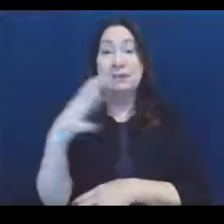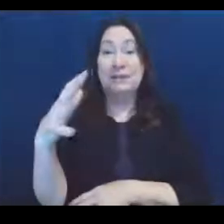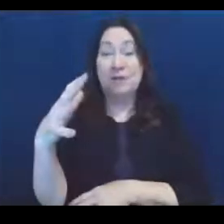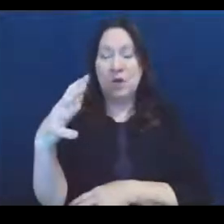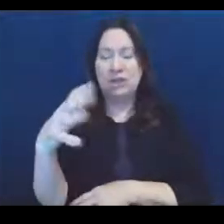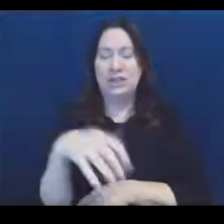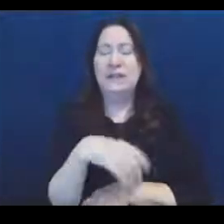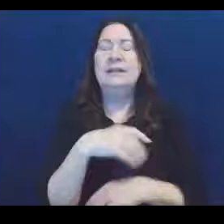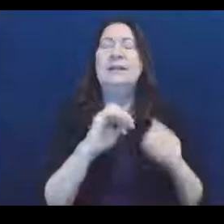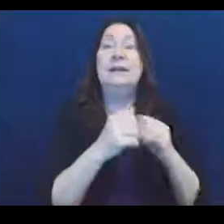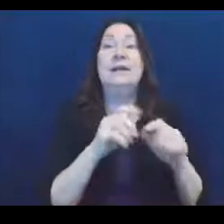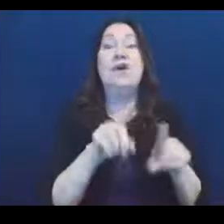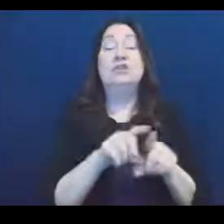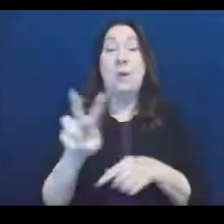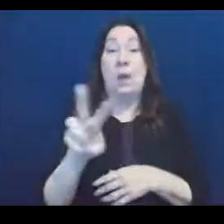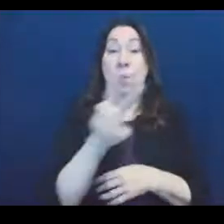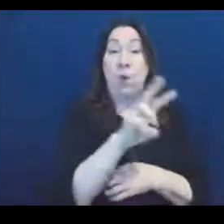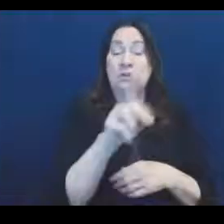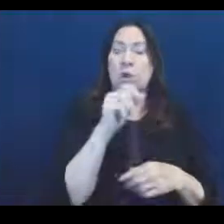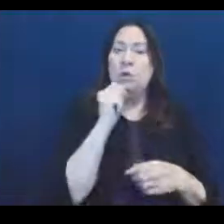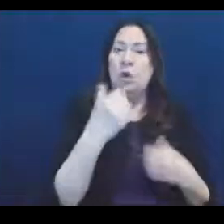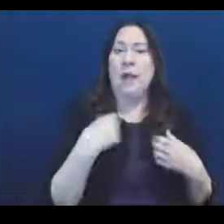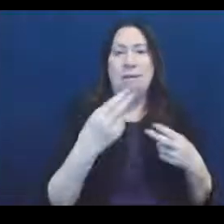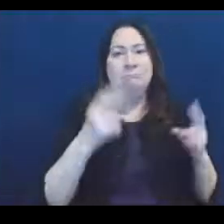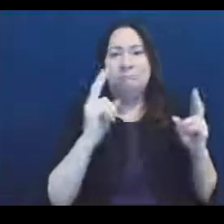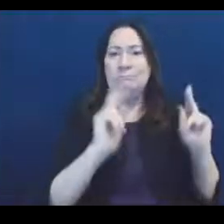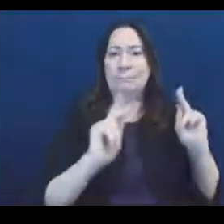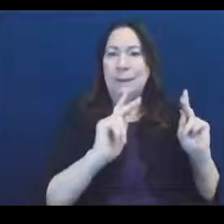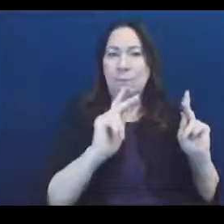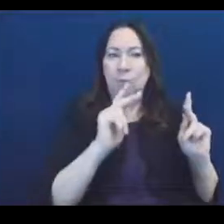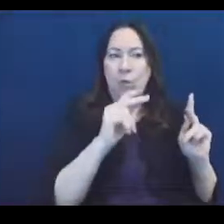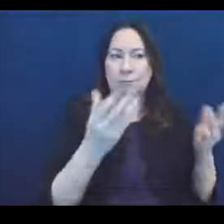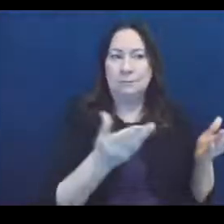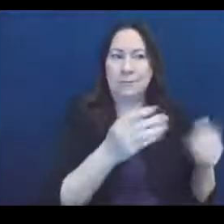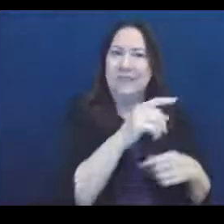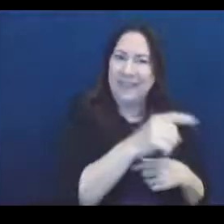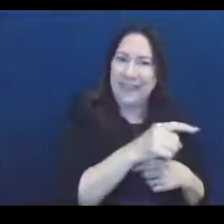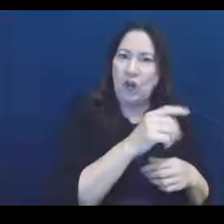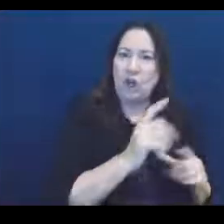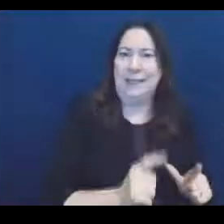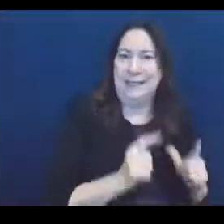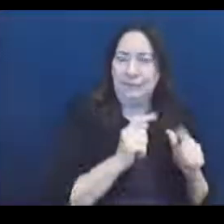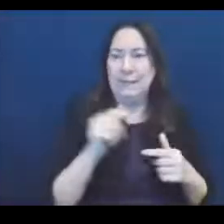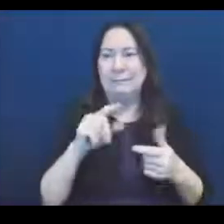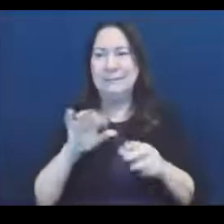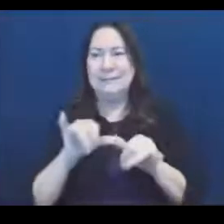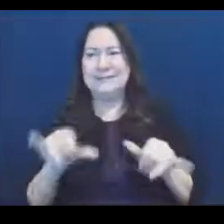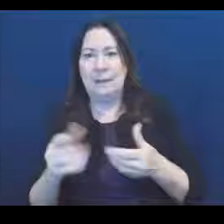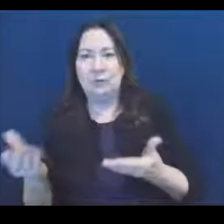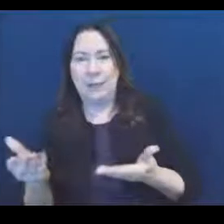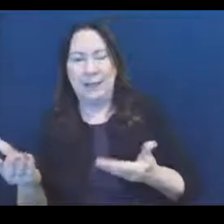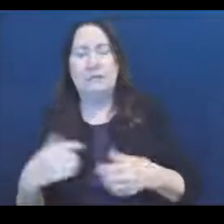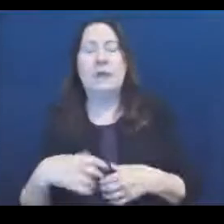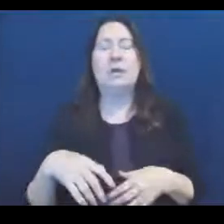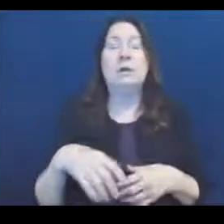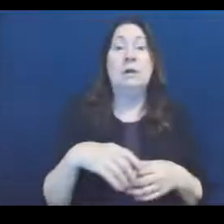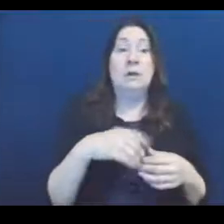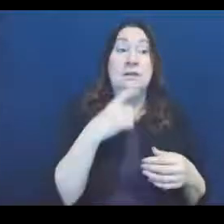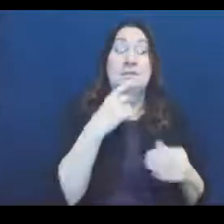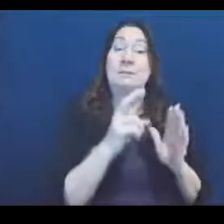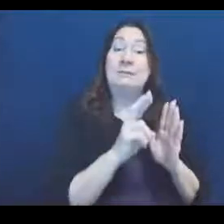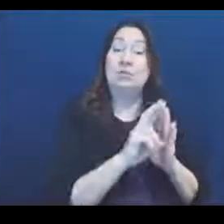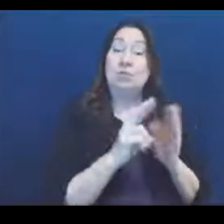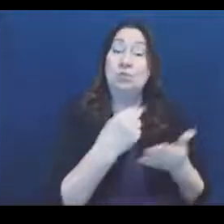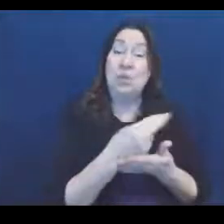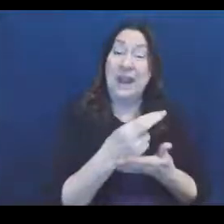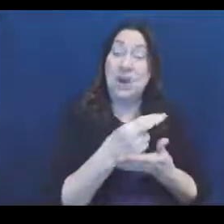In out west, where you may not have the high populations that we have here in the east, sometimes radar or satellite is the first indication there's been a